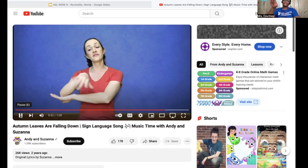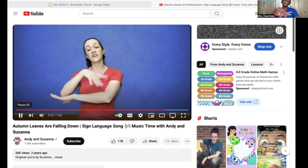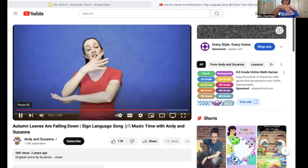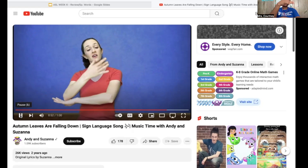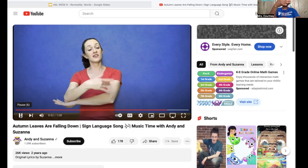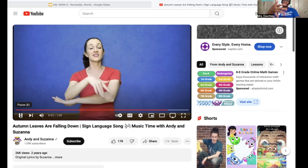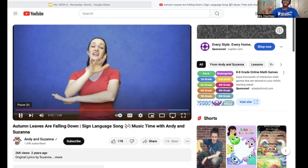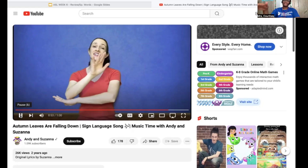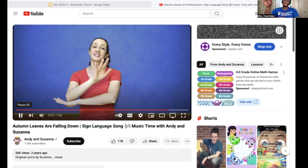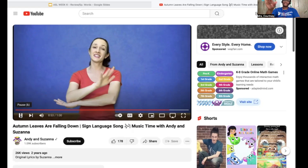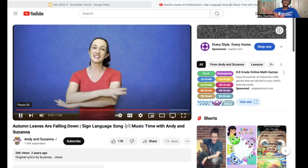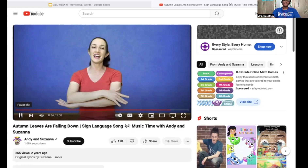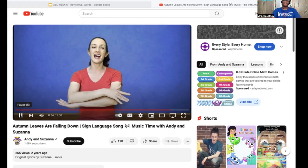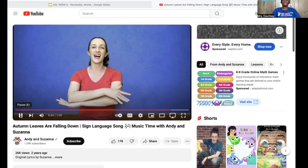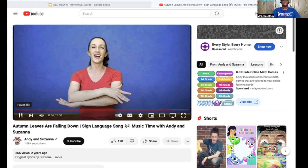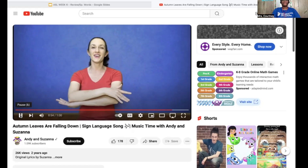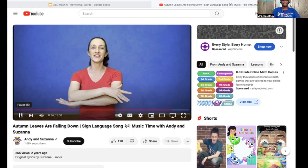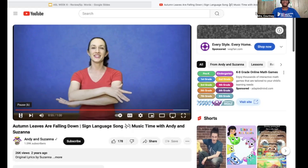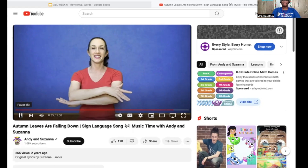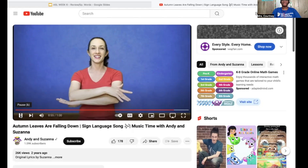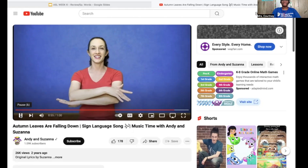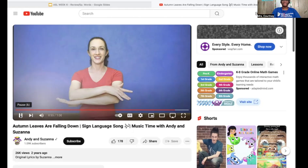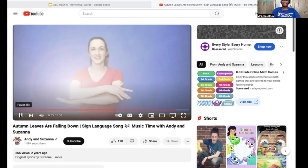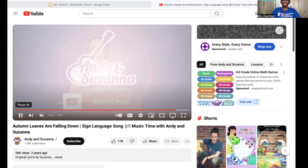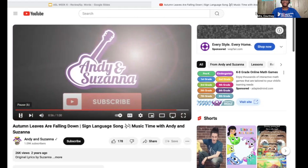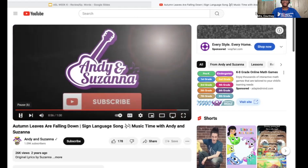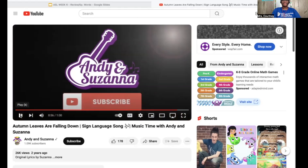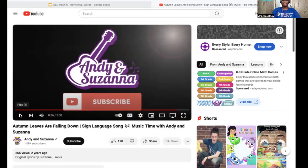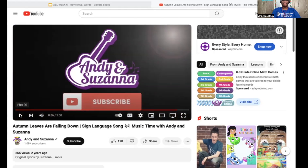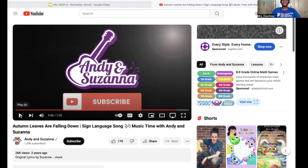are falling down.